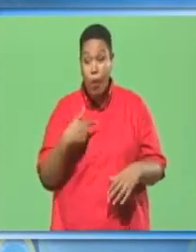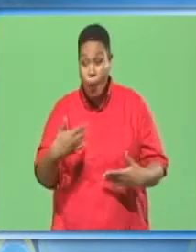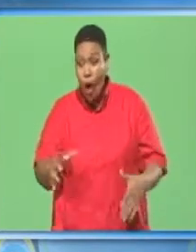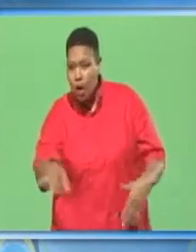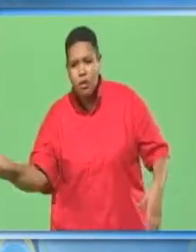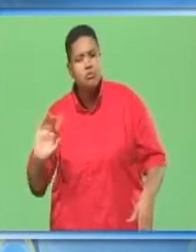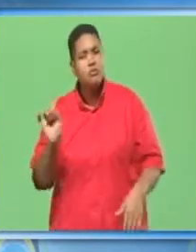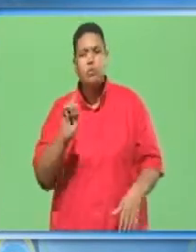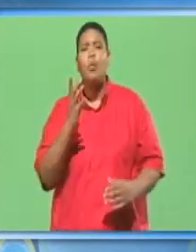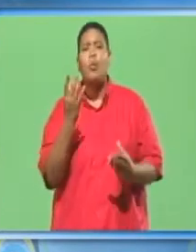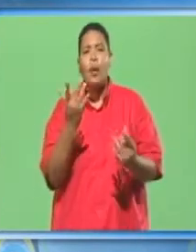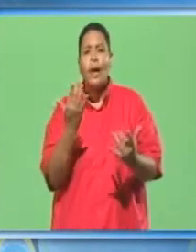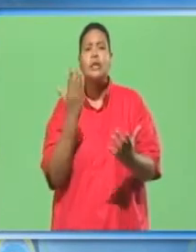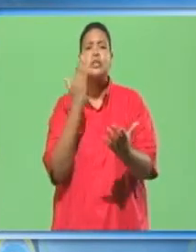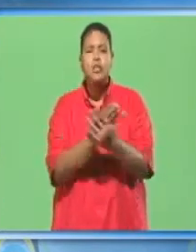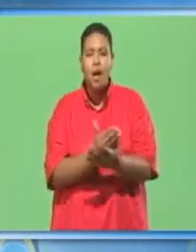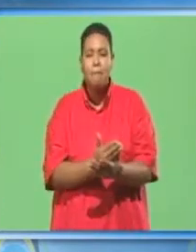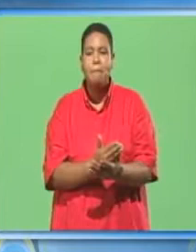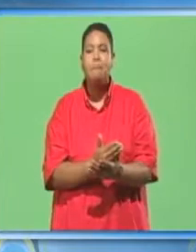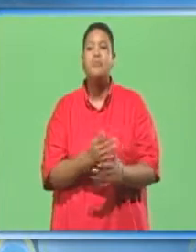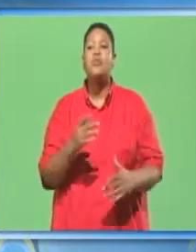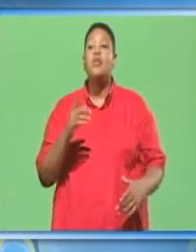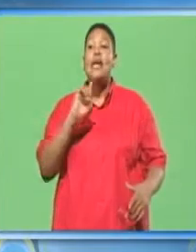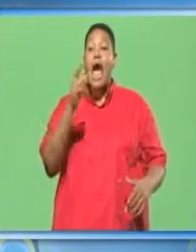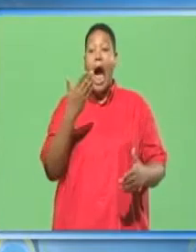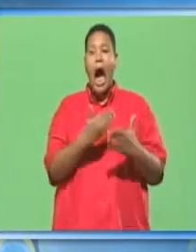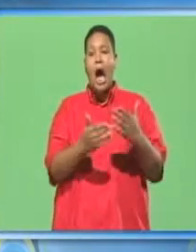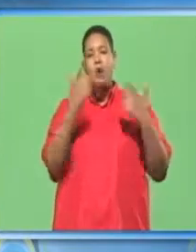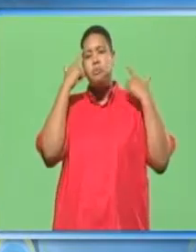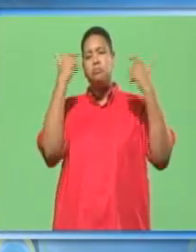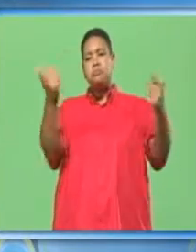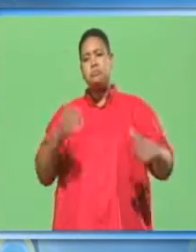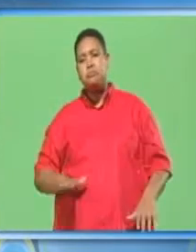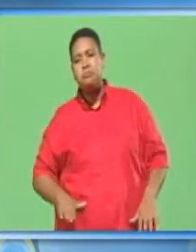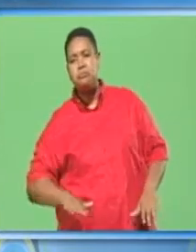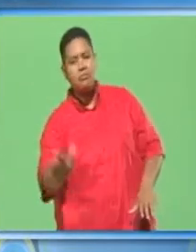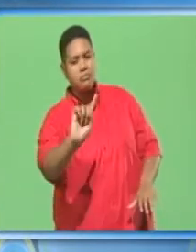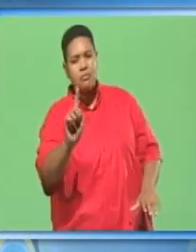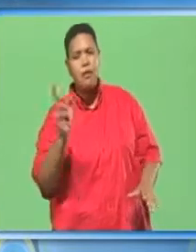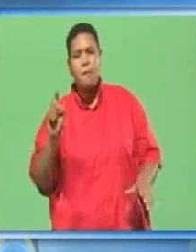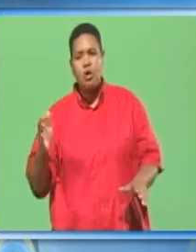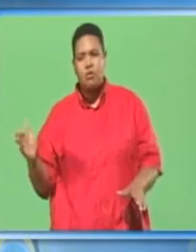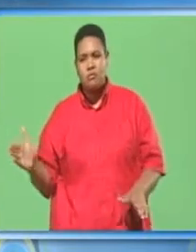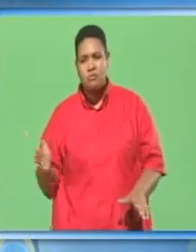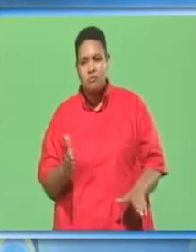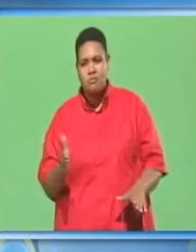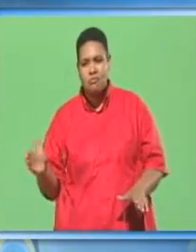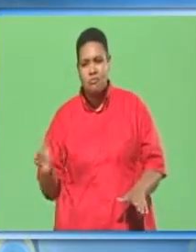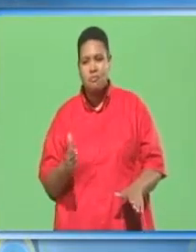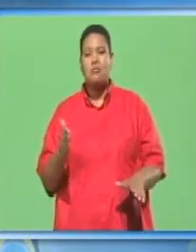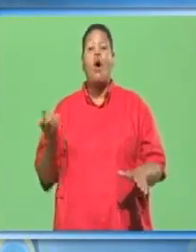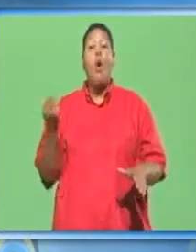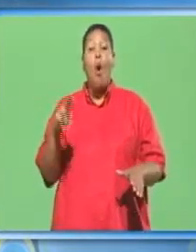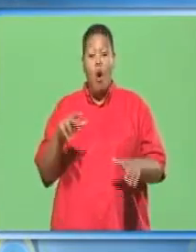freehand. Use the rip fence when cutting the wood lengthwise and miter gauge to cross-cut